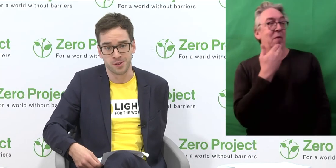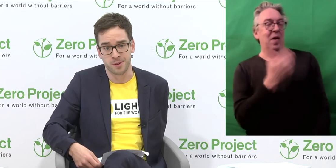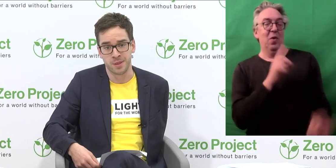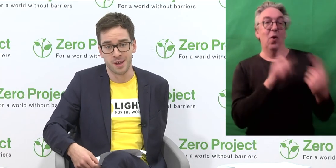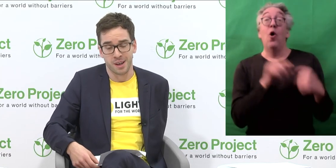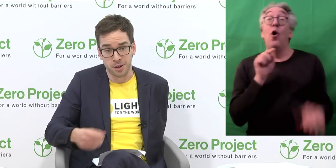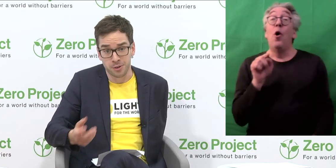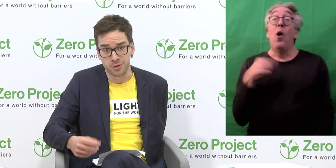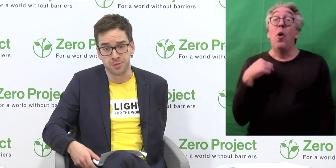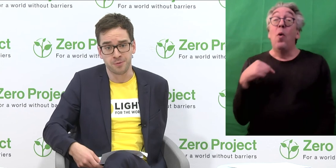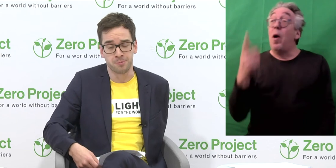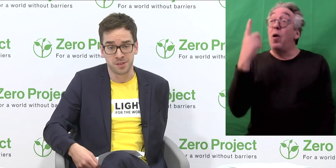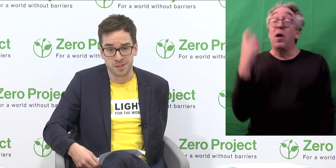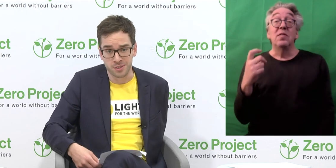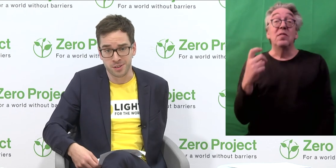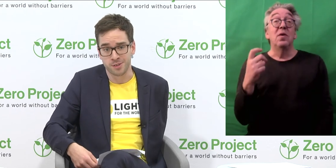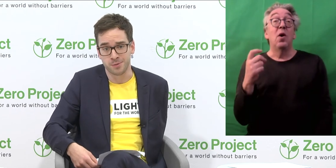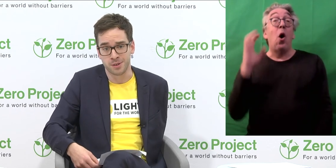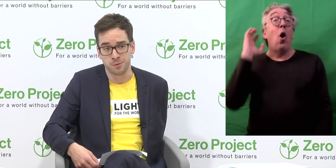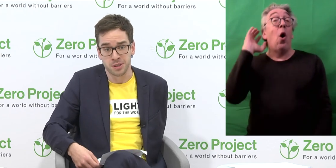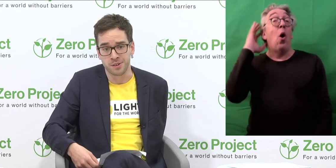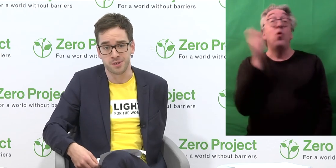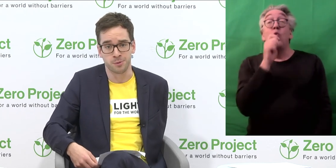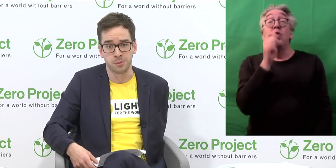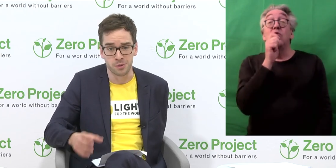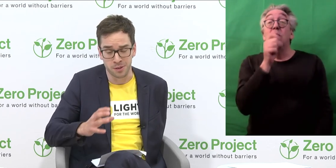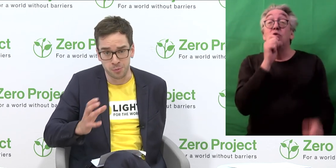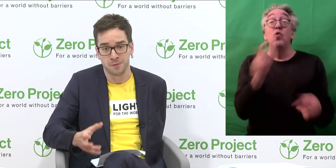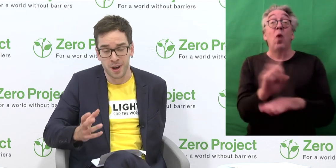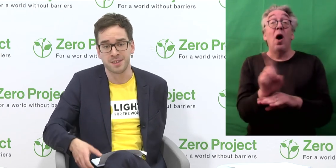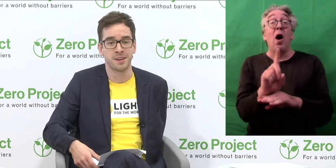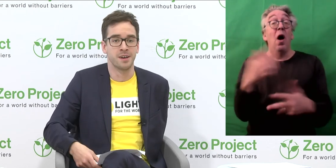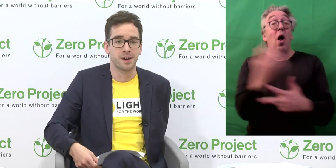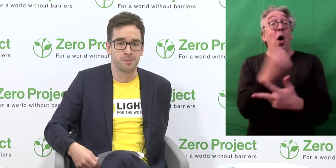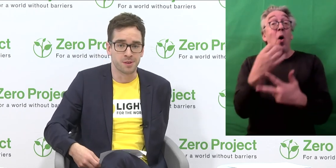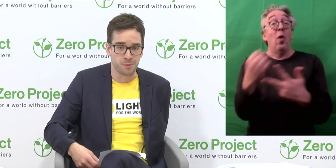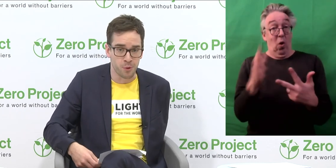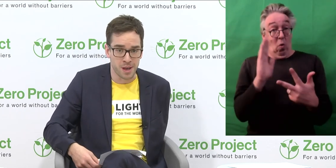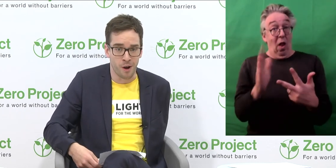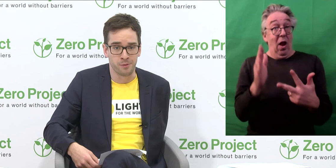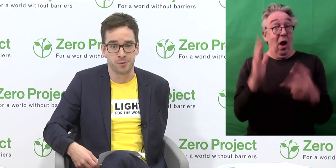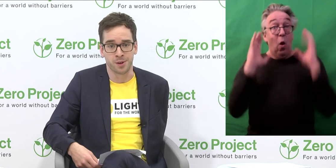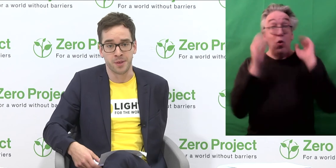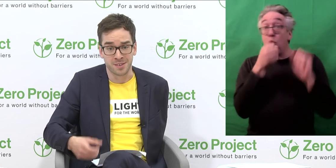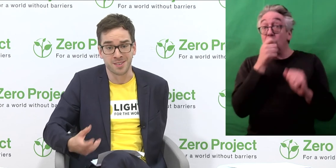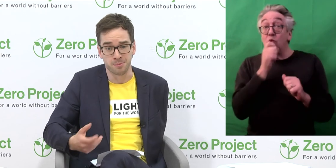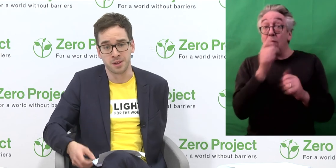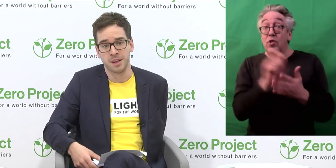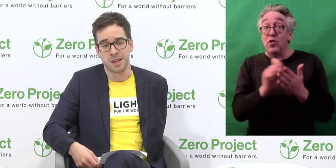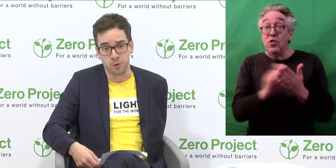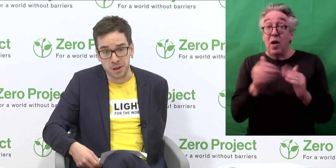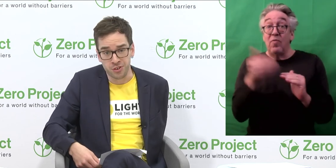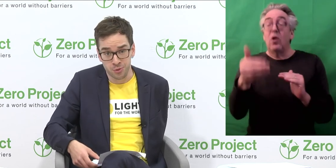videos, the audio description of the presentations of the winners, you will find some way of